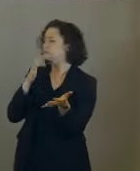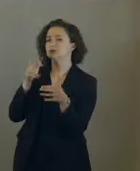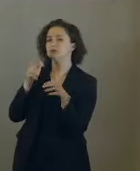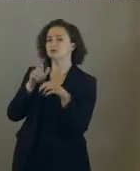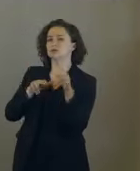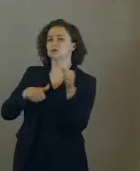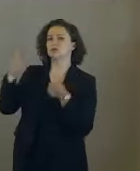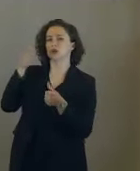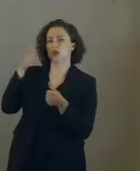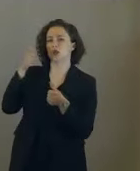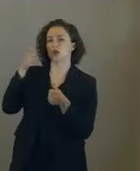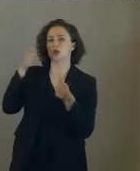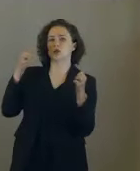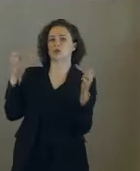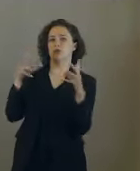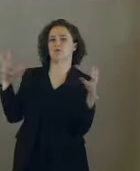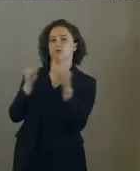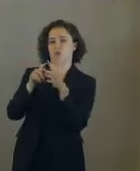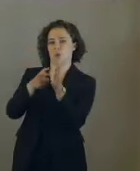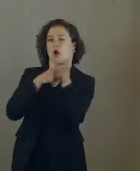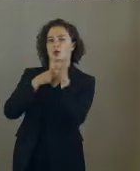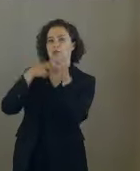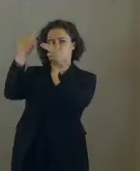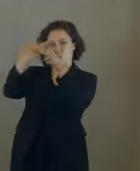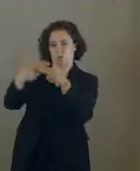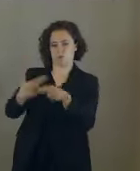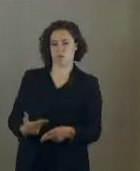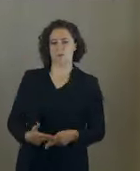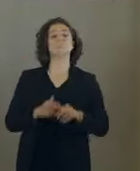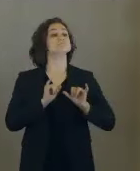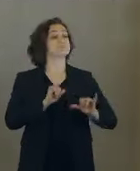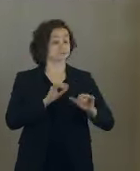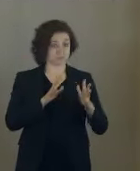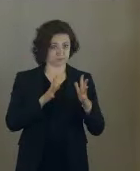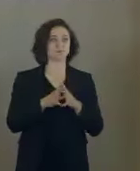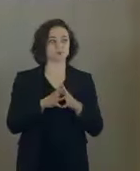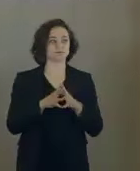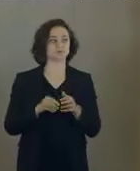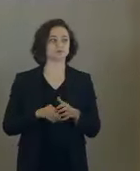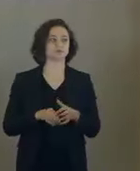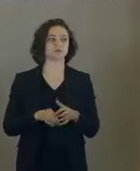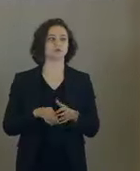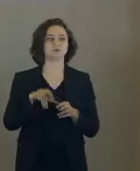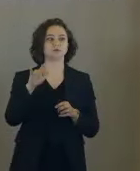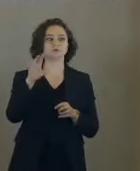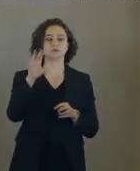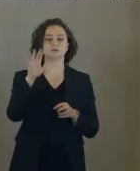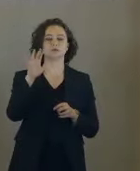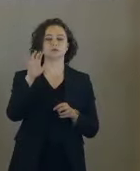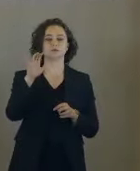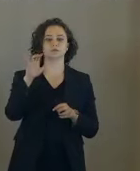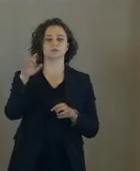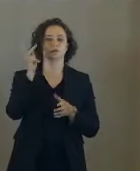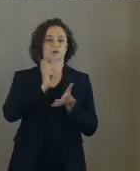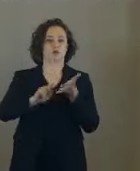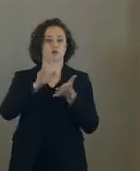the reconvening requires a roll call. That requires a roll call vote too? Okay. The clerk will